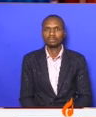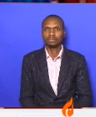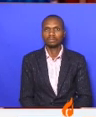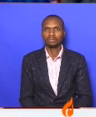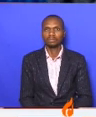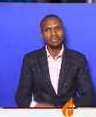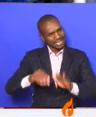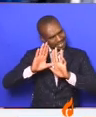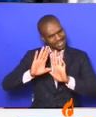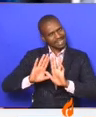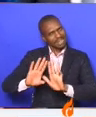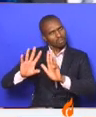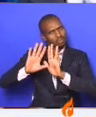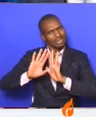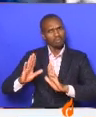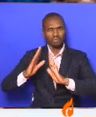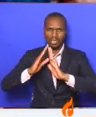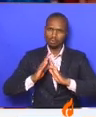Leave the chamber, Senator Wambua.